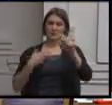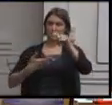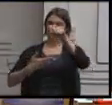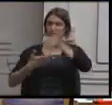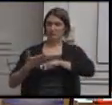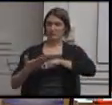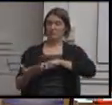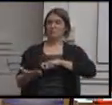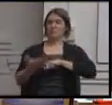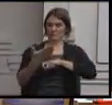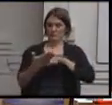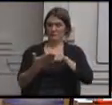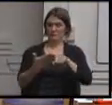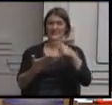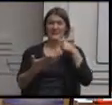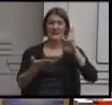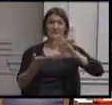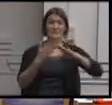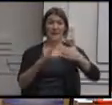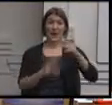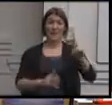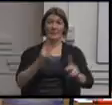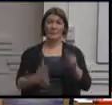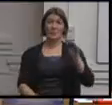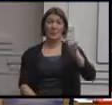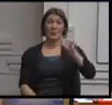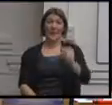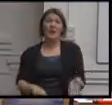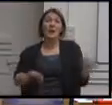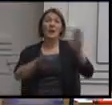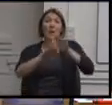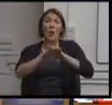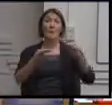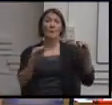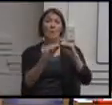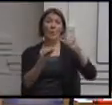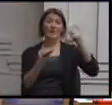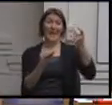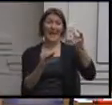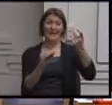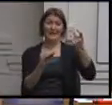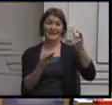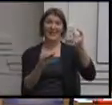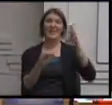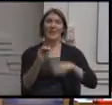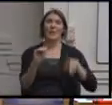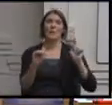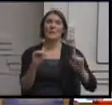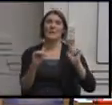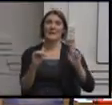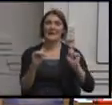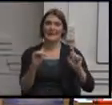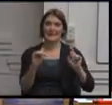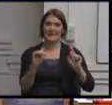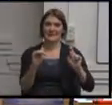asking Brattleboro taxpayers to pay more into the town than taxes owed.